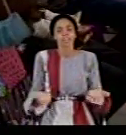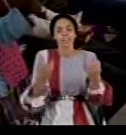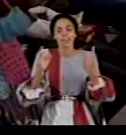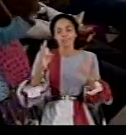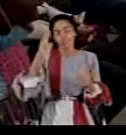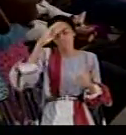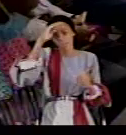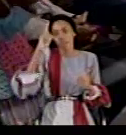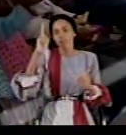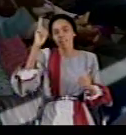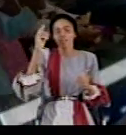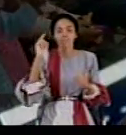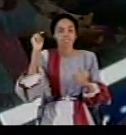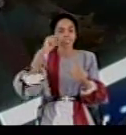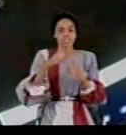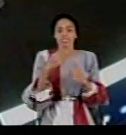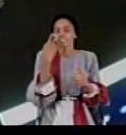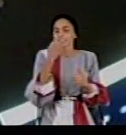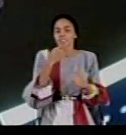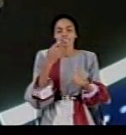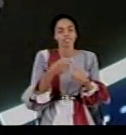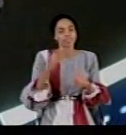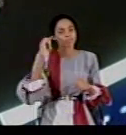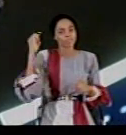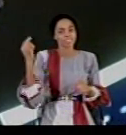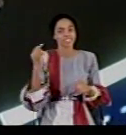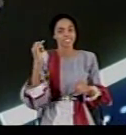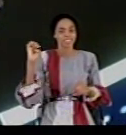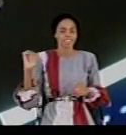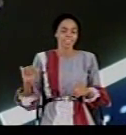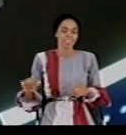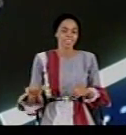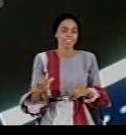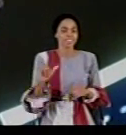he speaks from eternity.